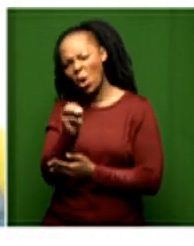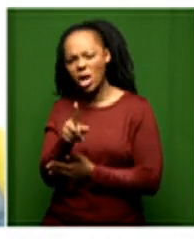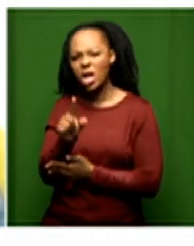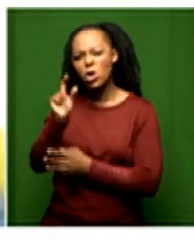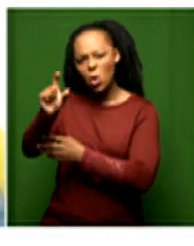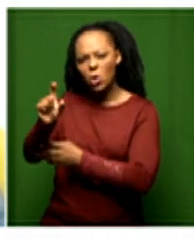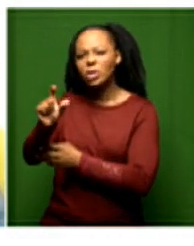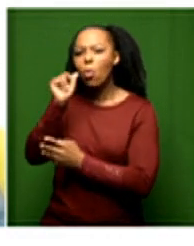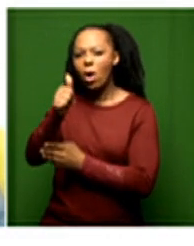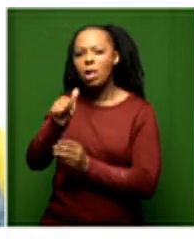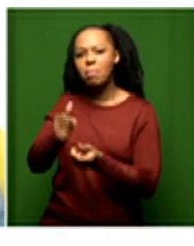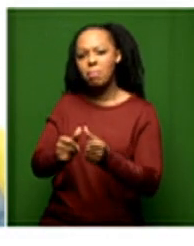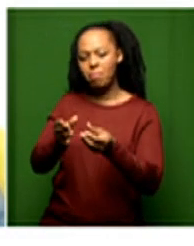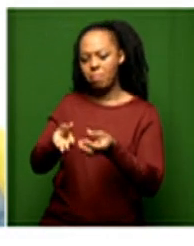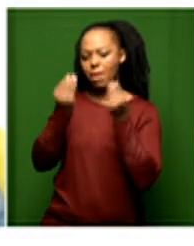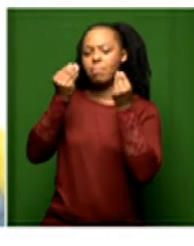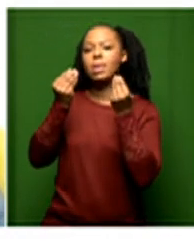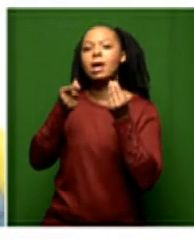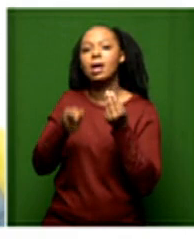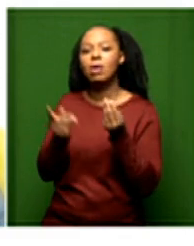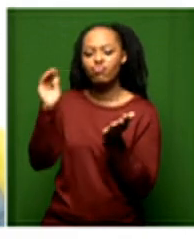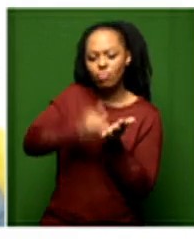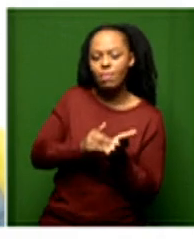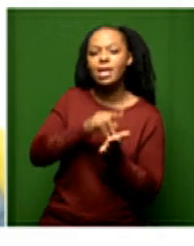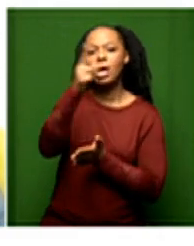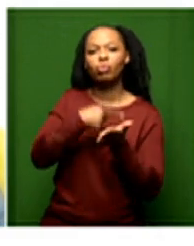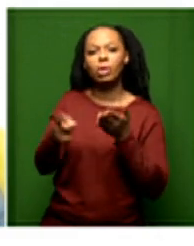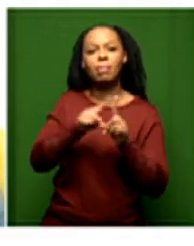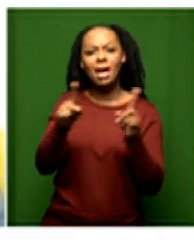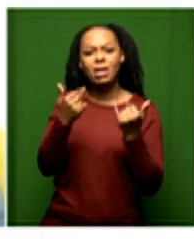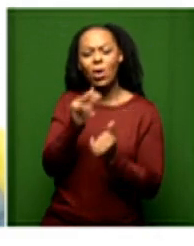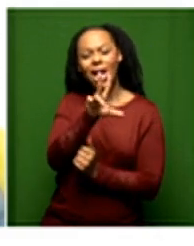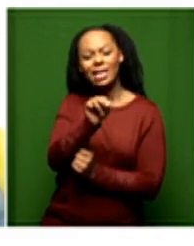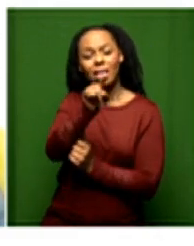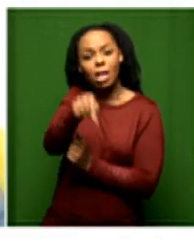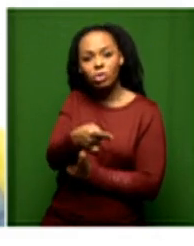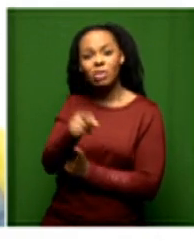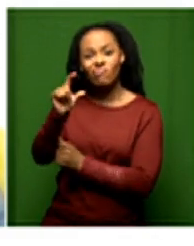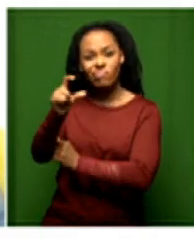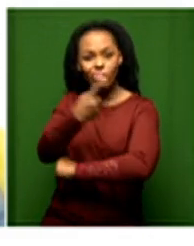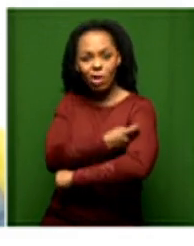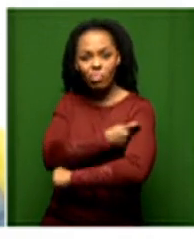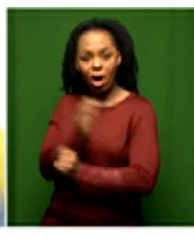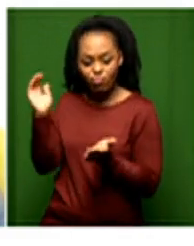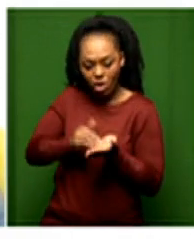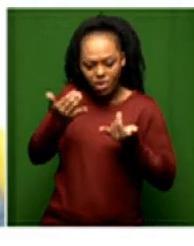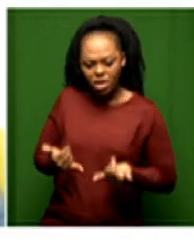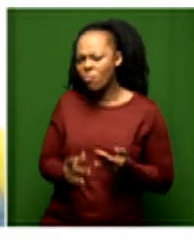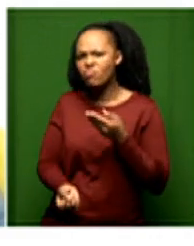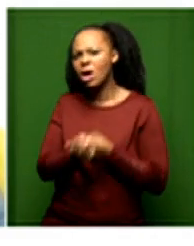weeks. But what's going to happen right now with regard to the 80,000 doses that we do